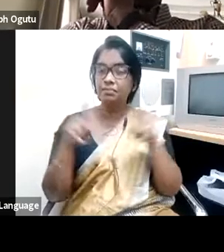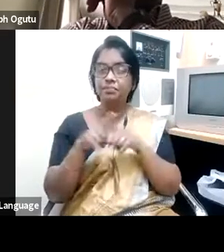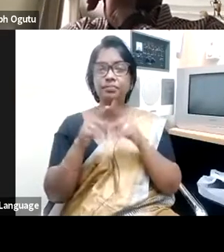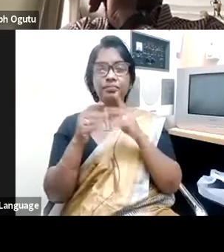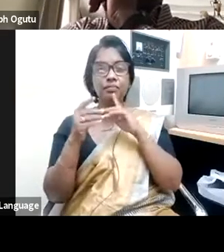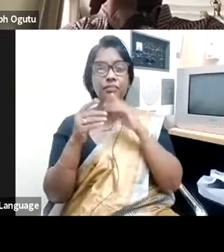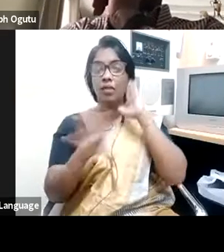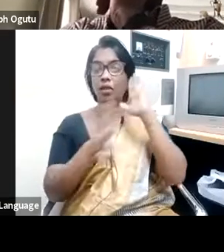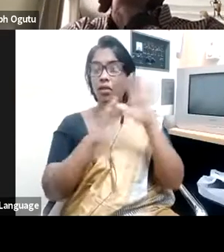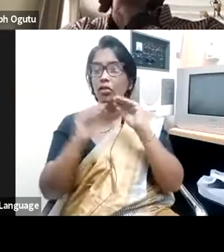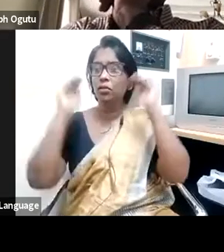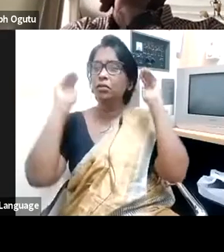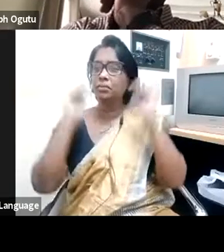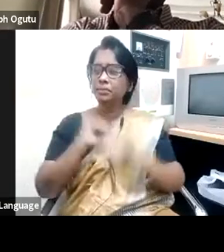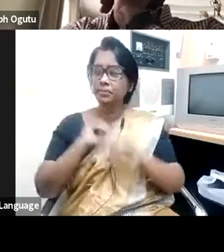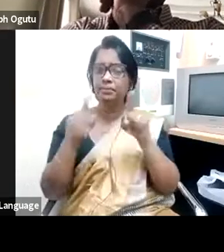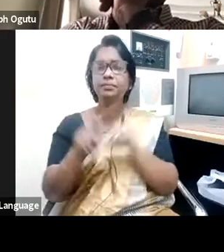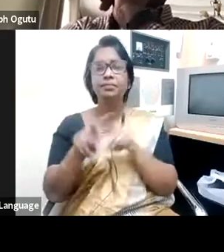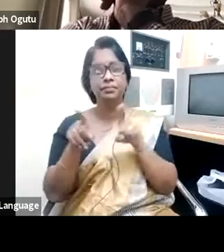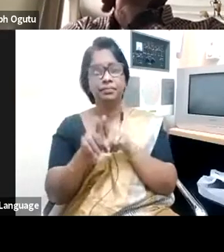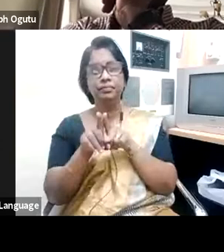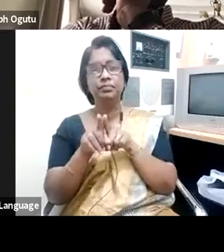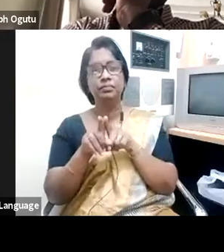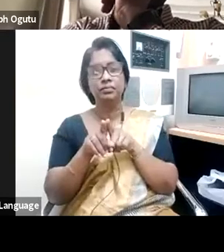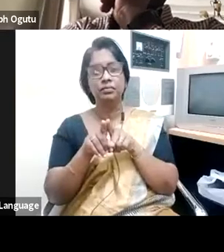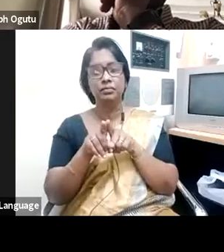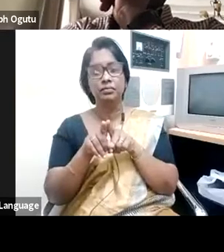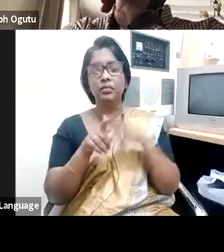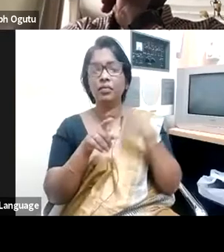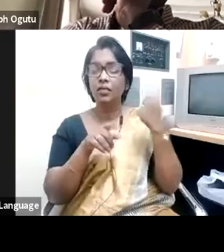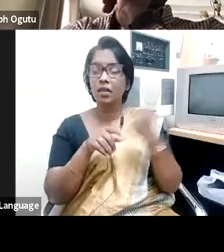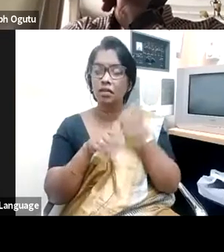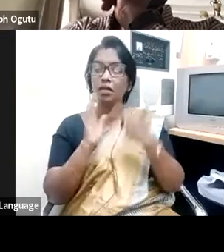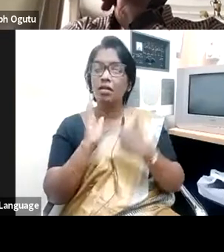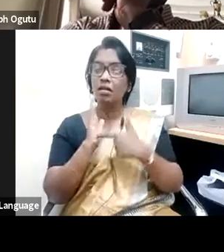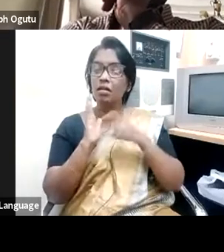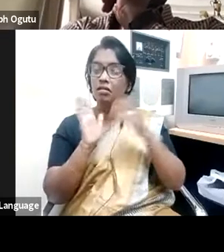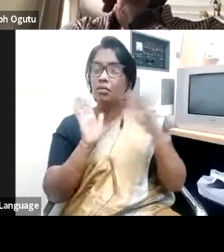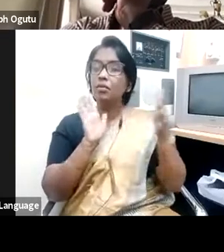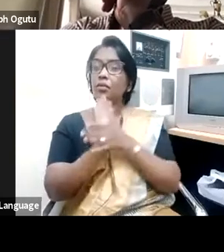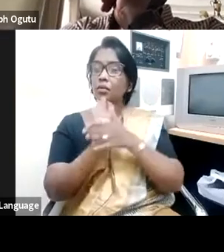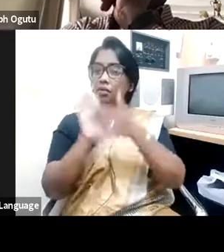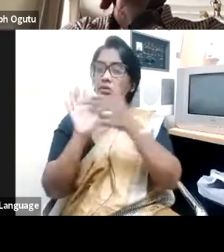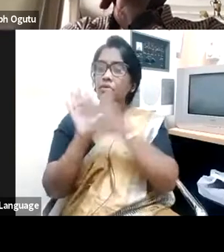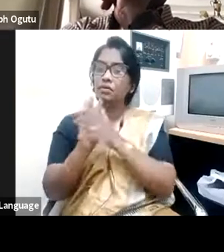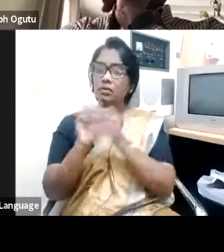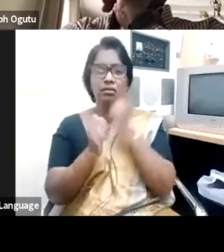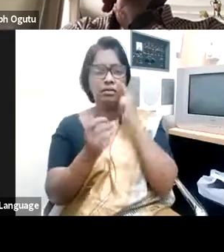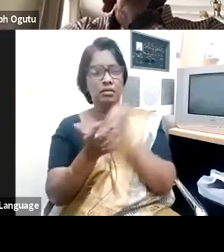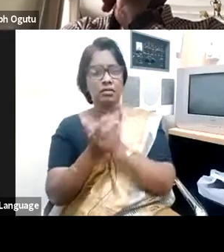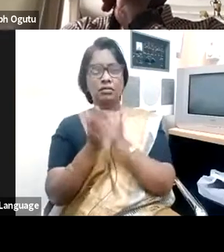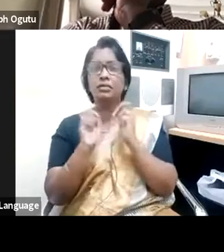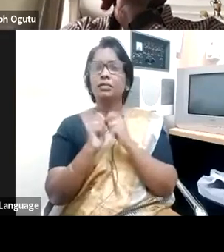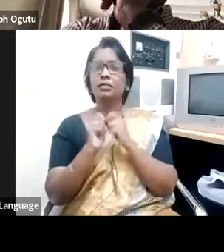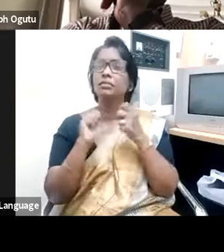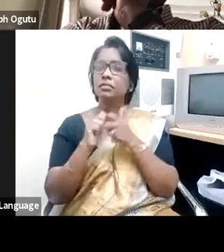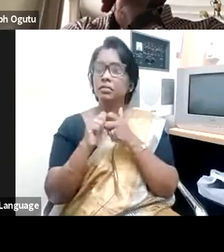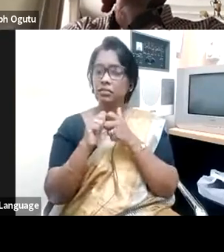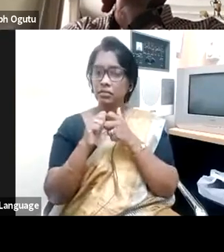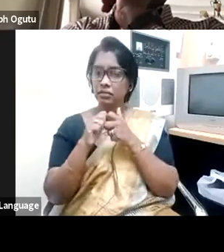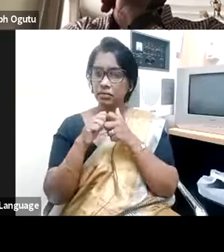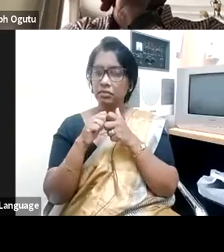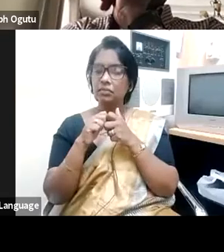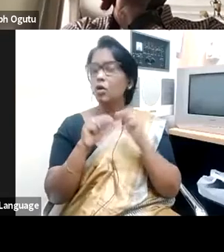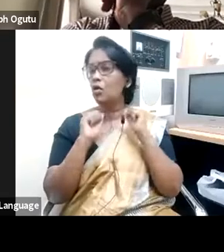maturity of these emerging technologies, how we look at and think of the putting money behind upskilling